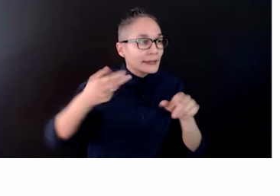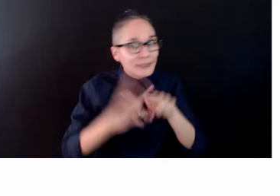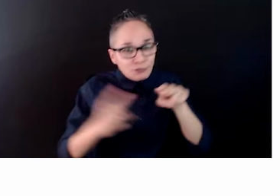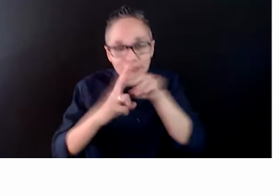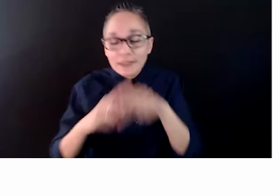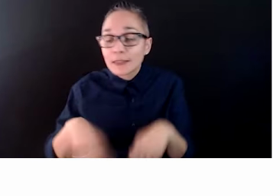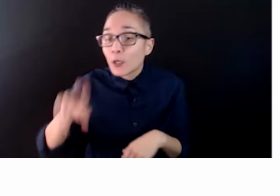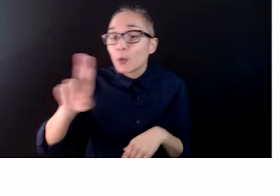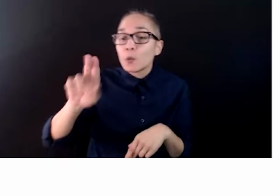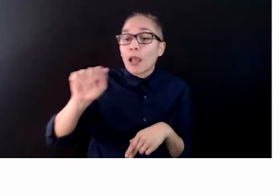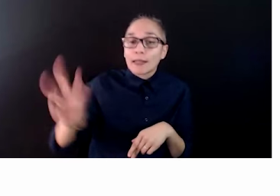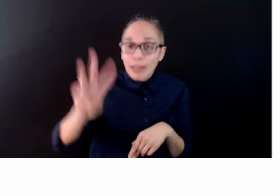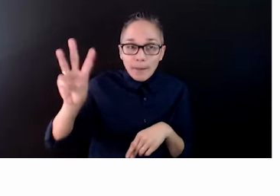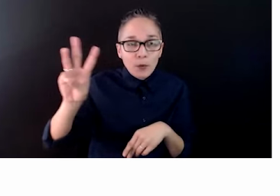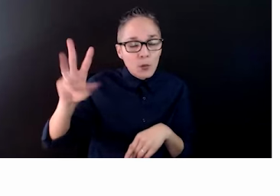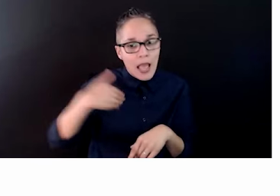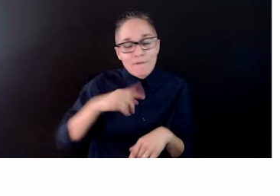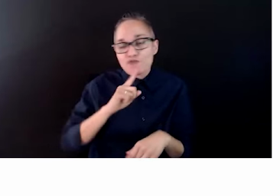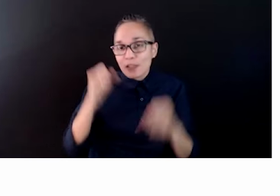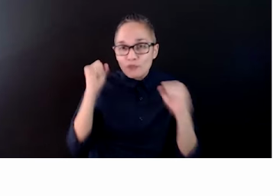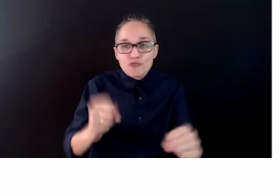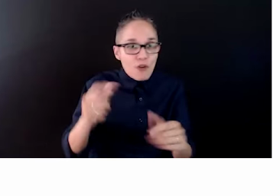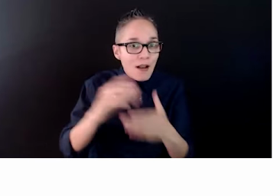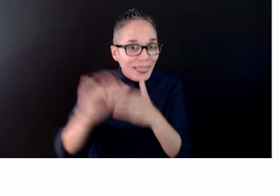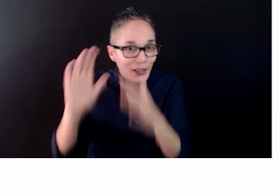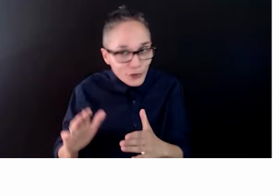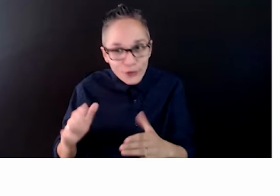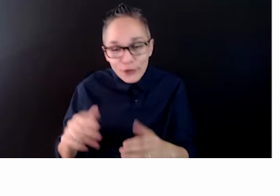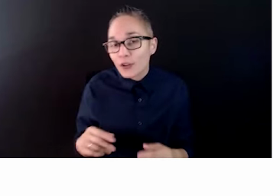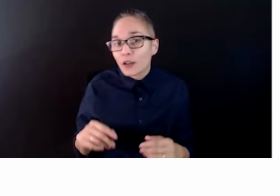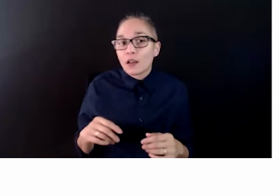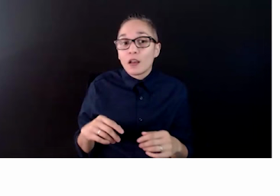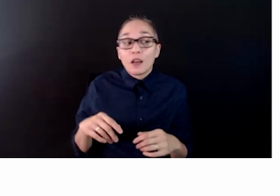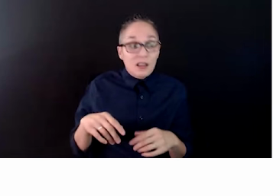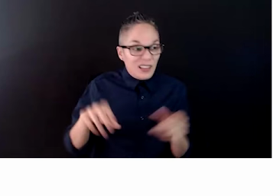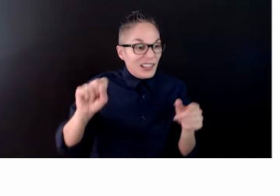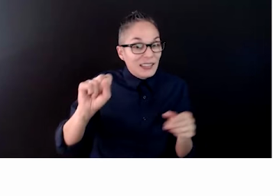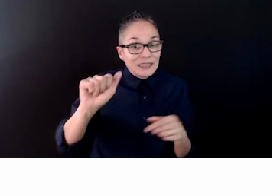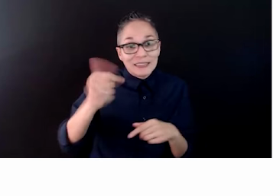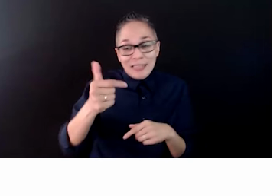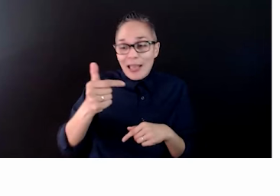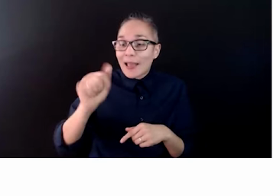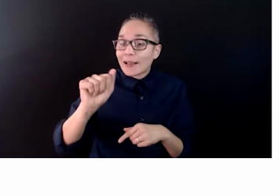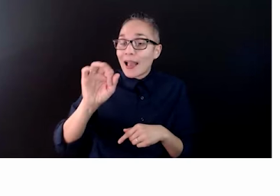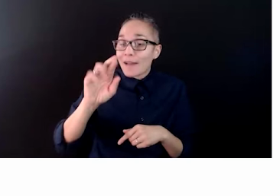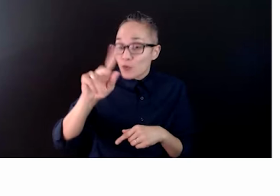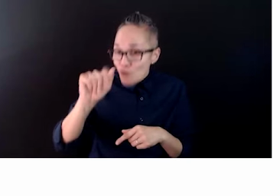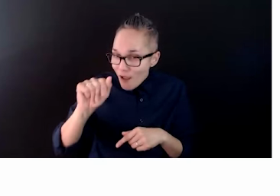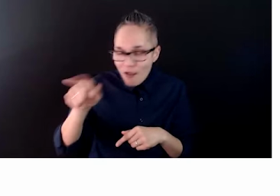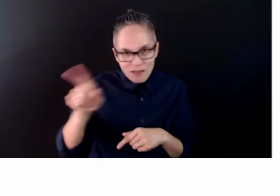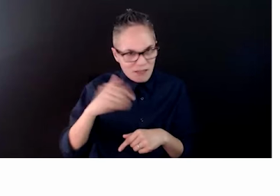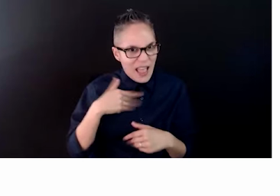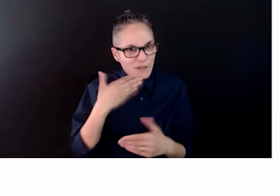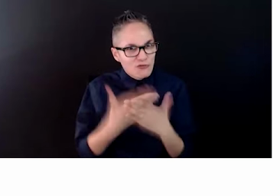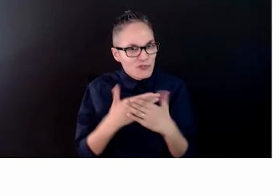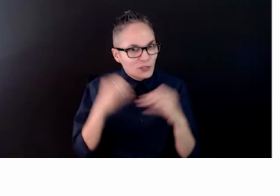The UAW has a really strong leader. I mean, shit, SAG-AFTRA has a really strong leader. I never thought I'd like the nanny, but